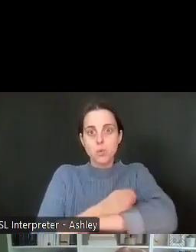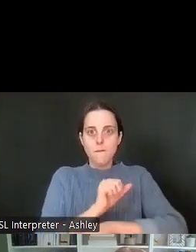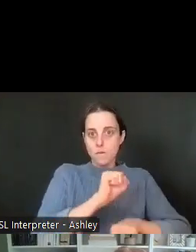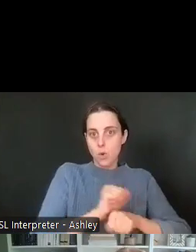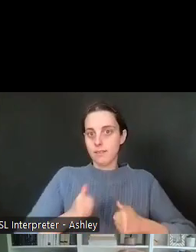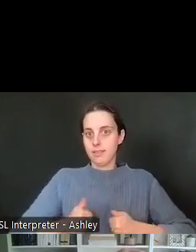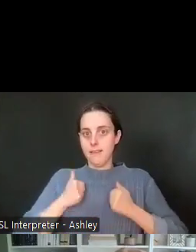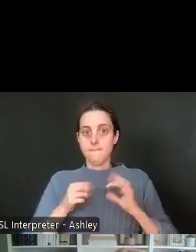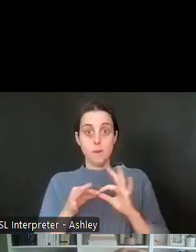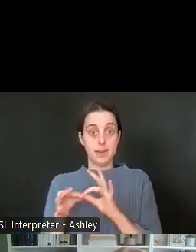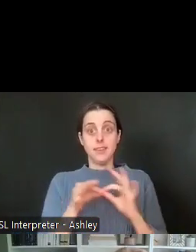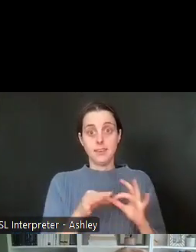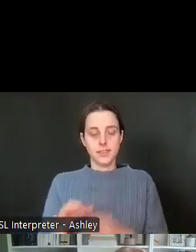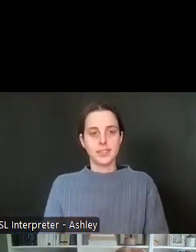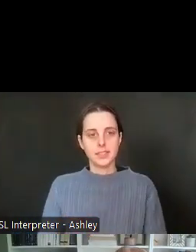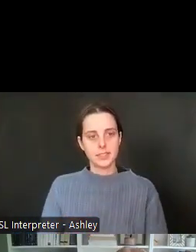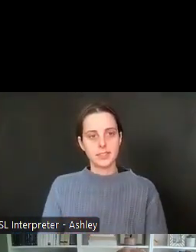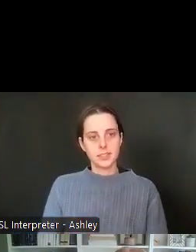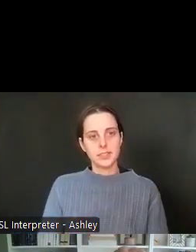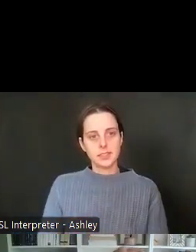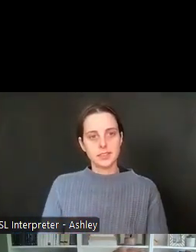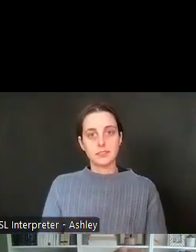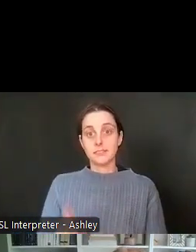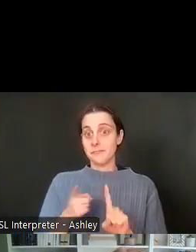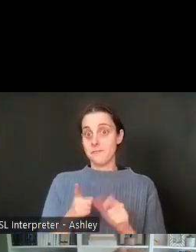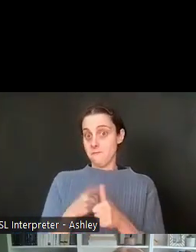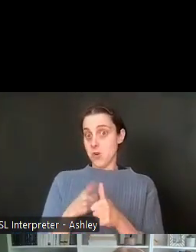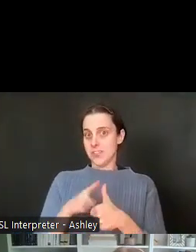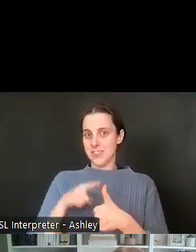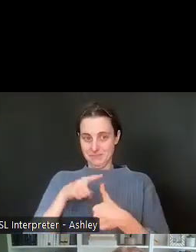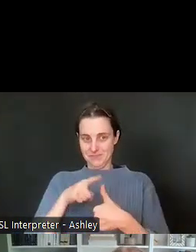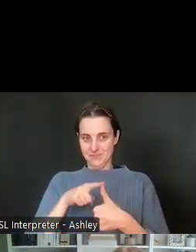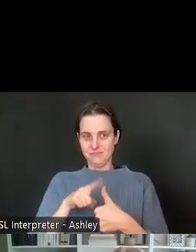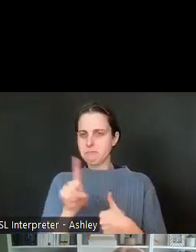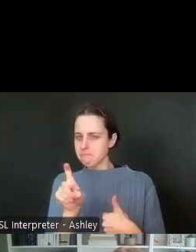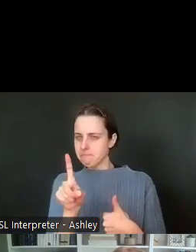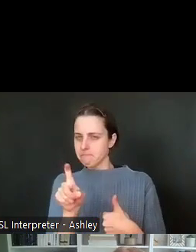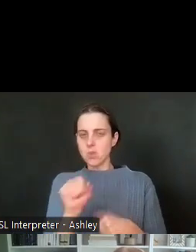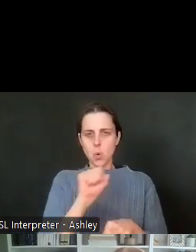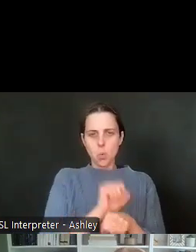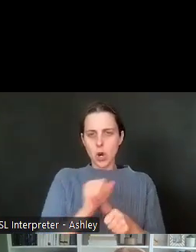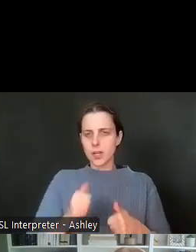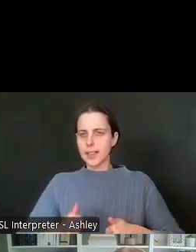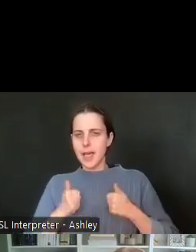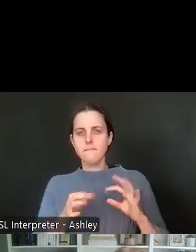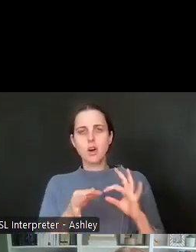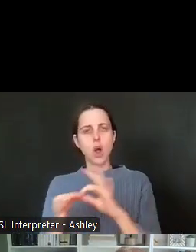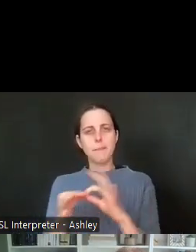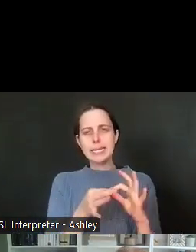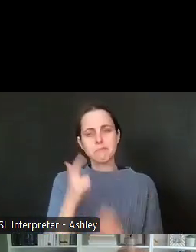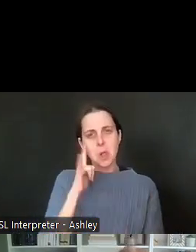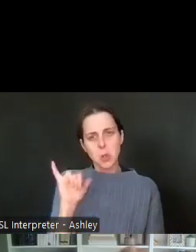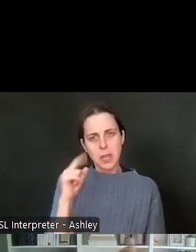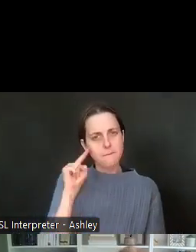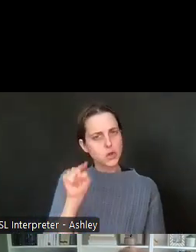one. The first question is, what does work-life harmony look like for you in